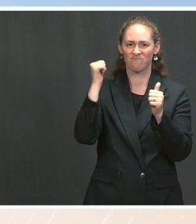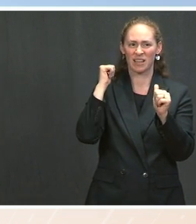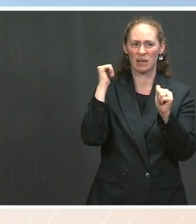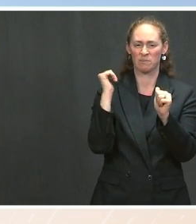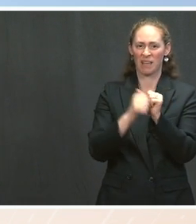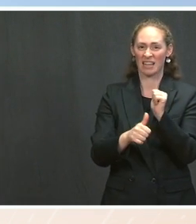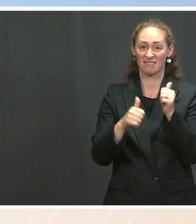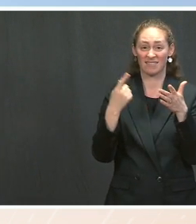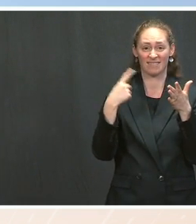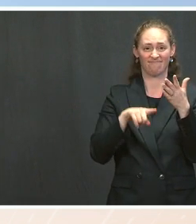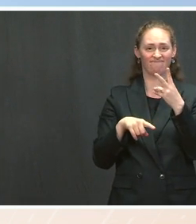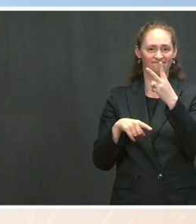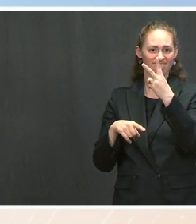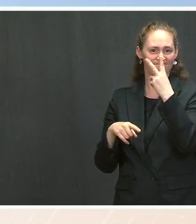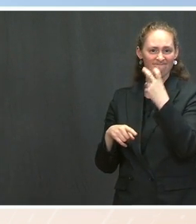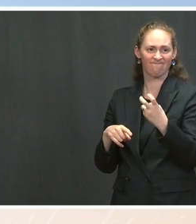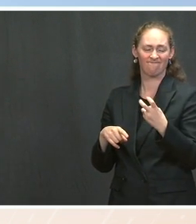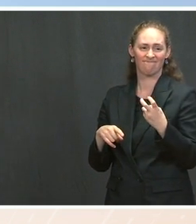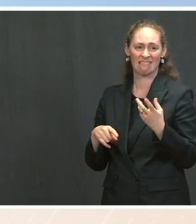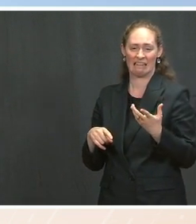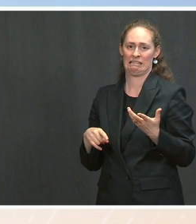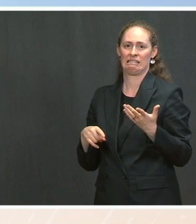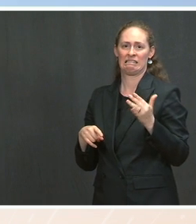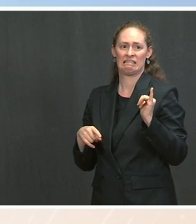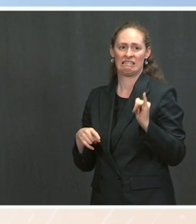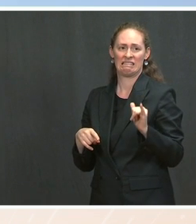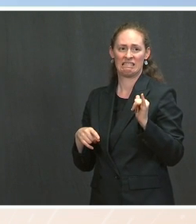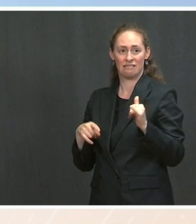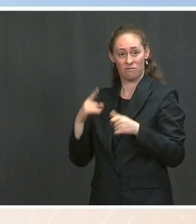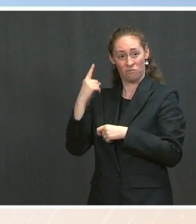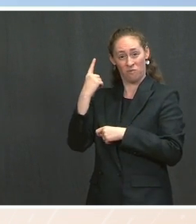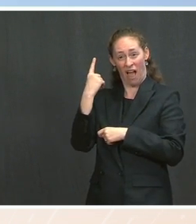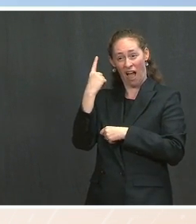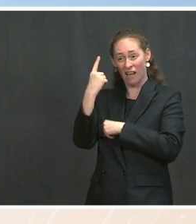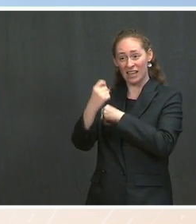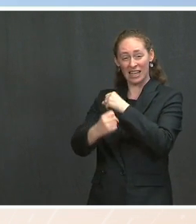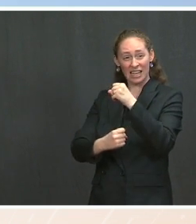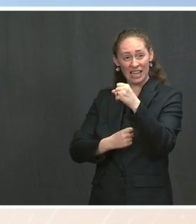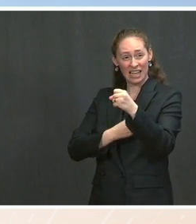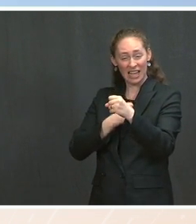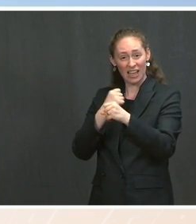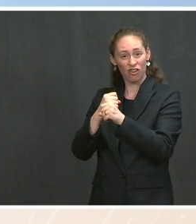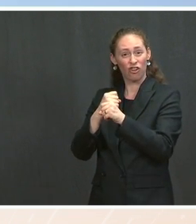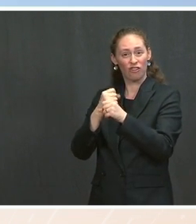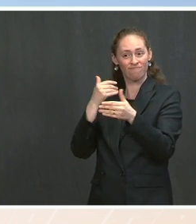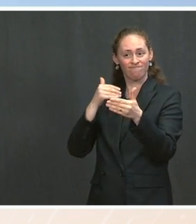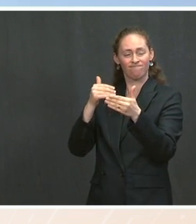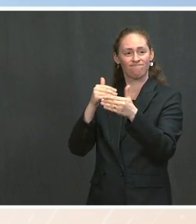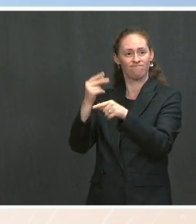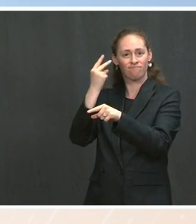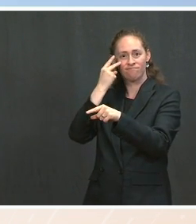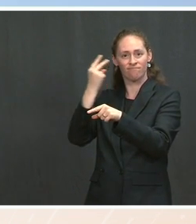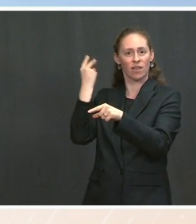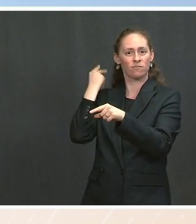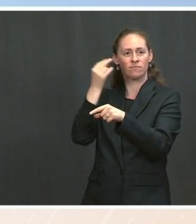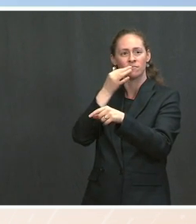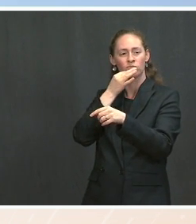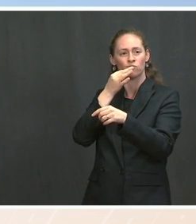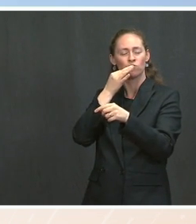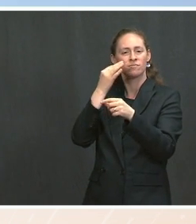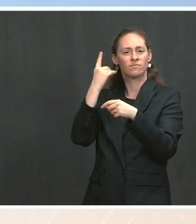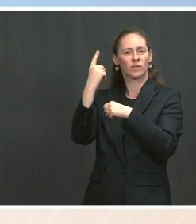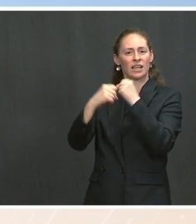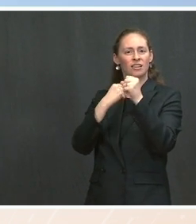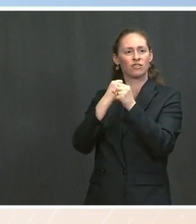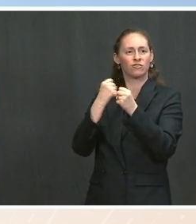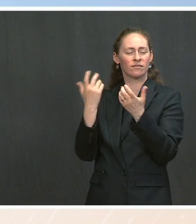this one-year anniversary? How does President Biden make sure this gets done? And if you speak to civil rights groups, interest groups,